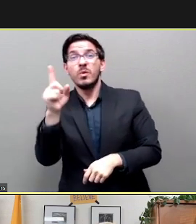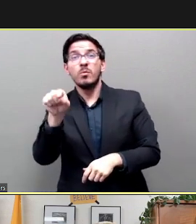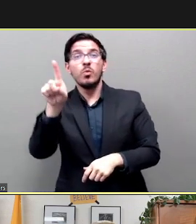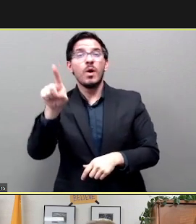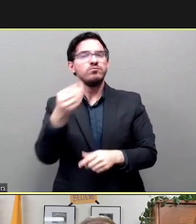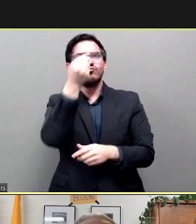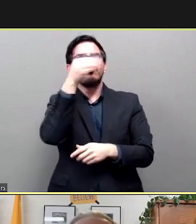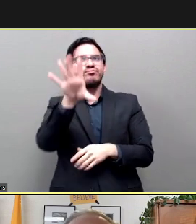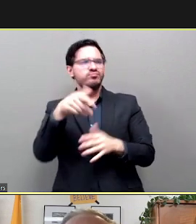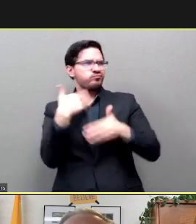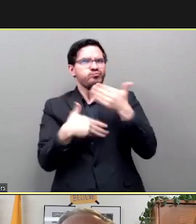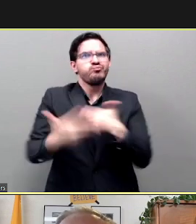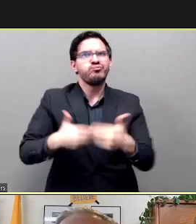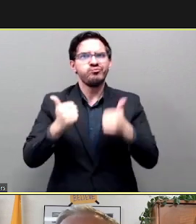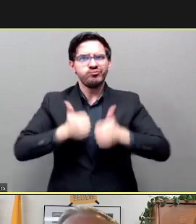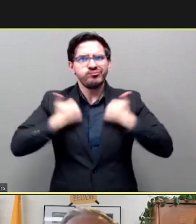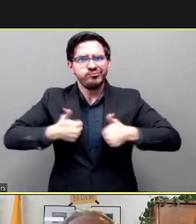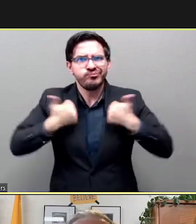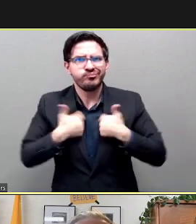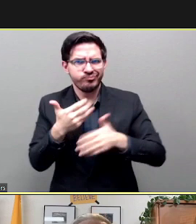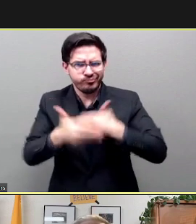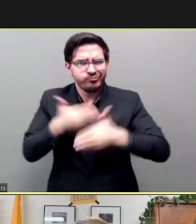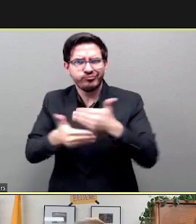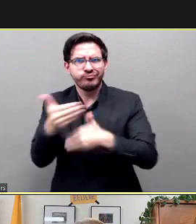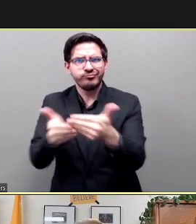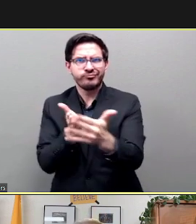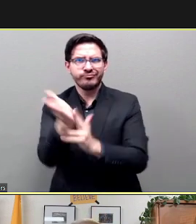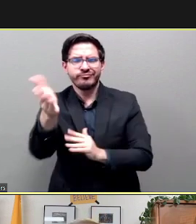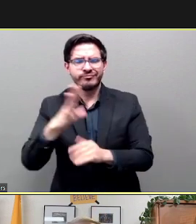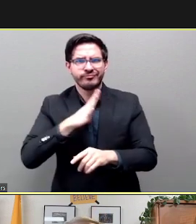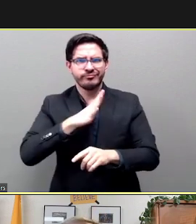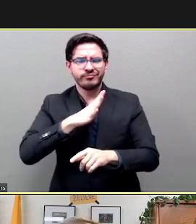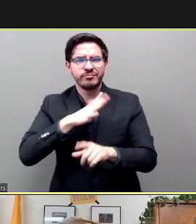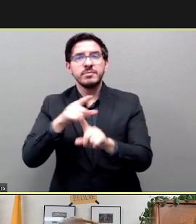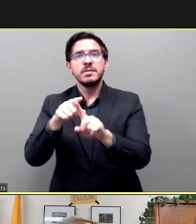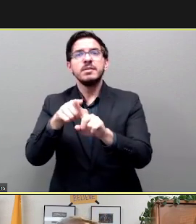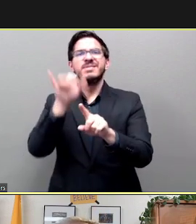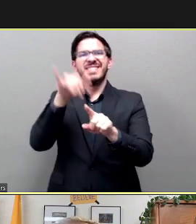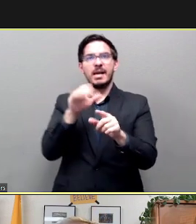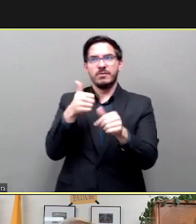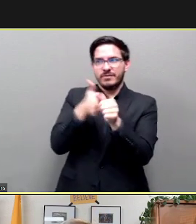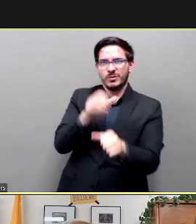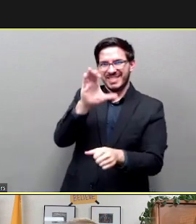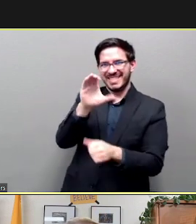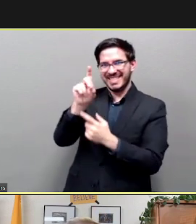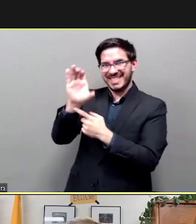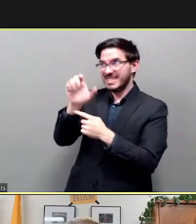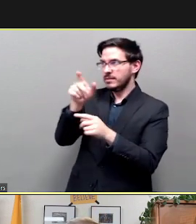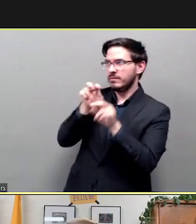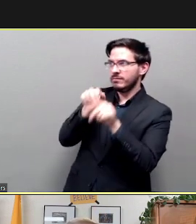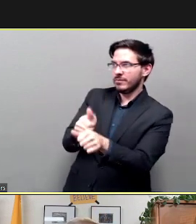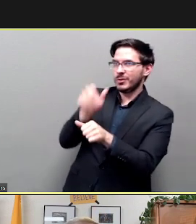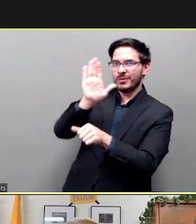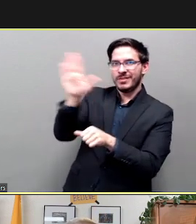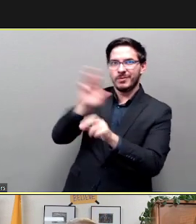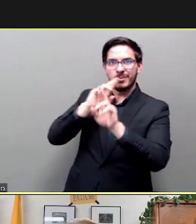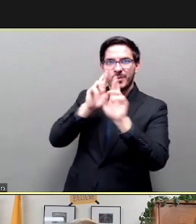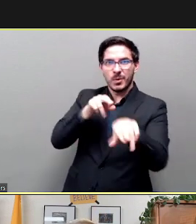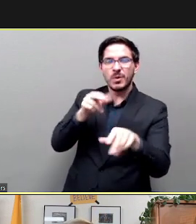longer distributed those two medicines, and the CDC, I think this week also decided, or